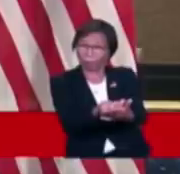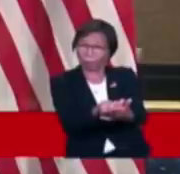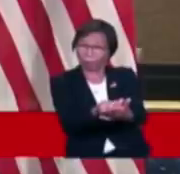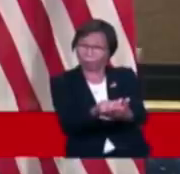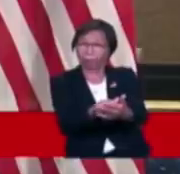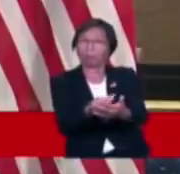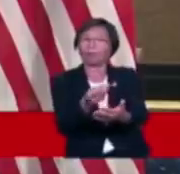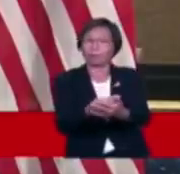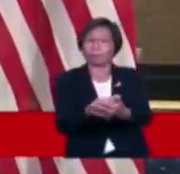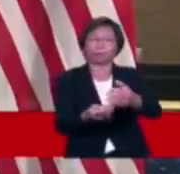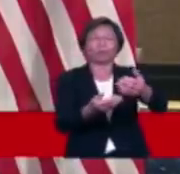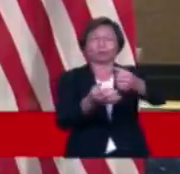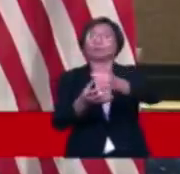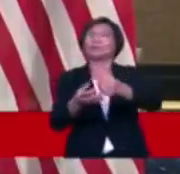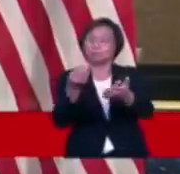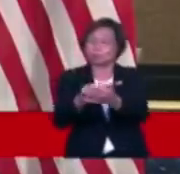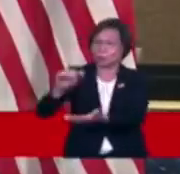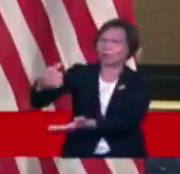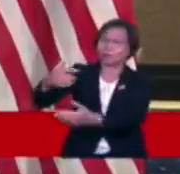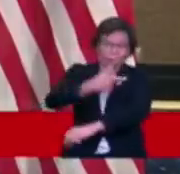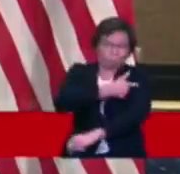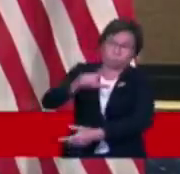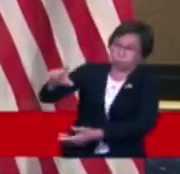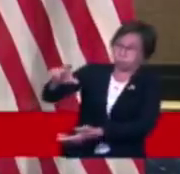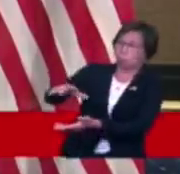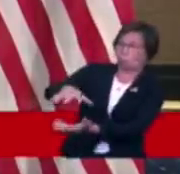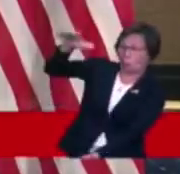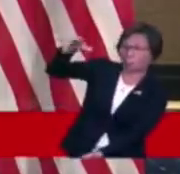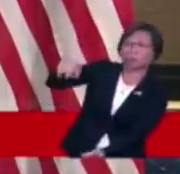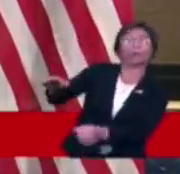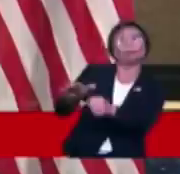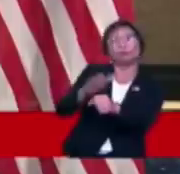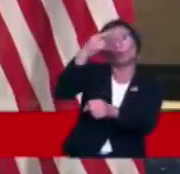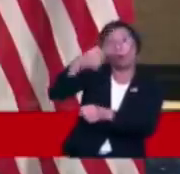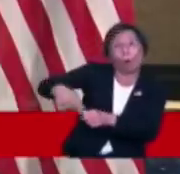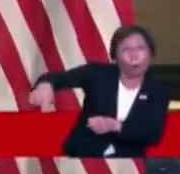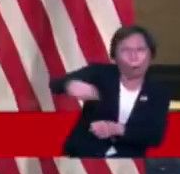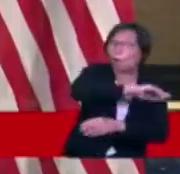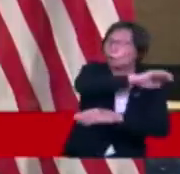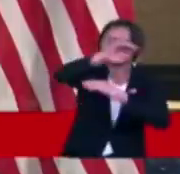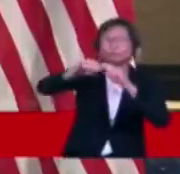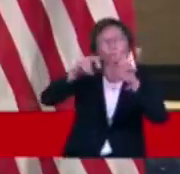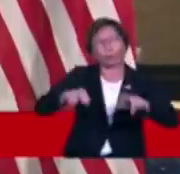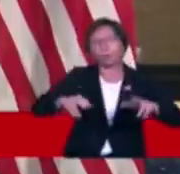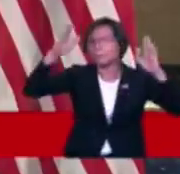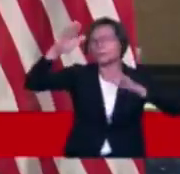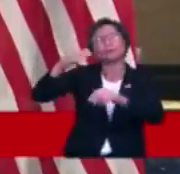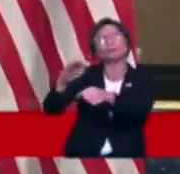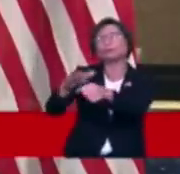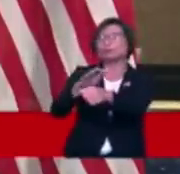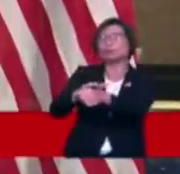adalah lebih daripada mencukupi untuk saudara dan saudari sekalian warga rakyat